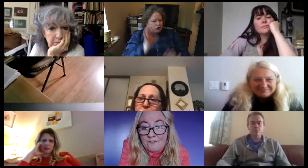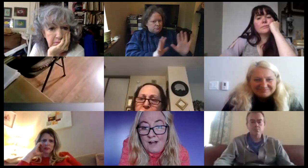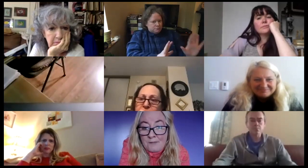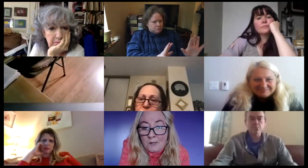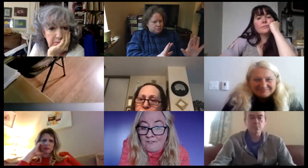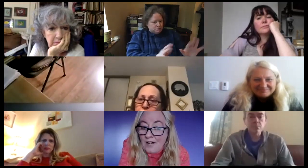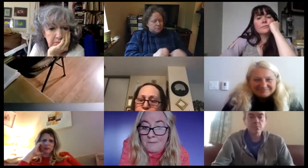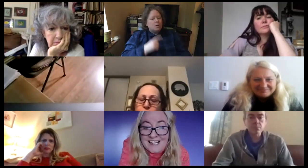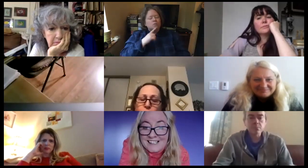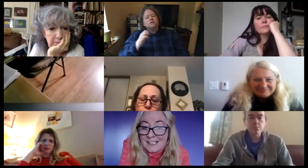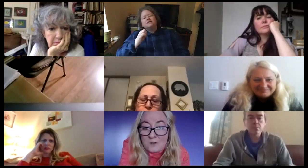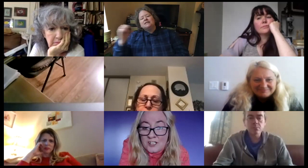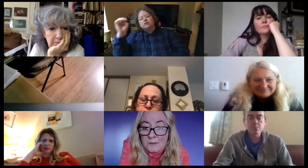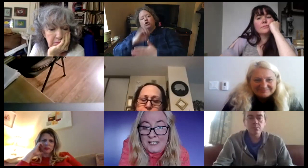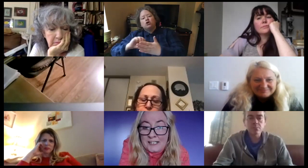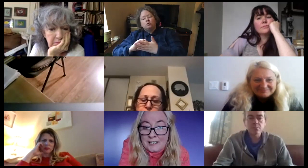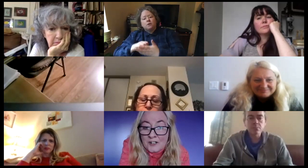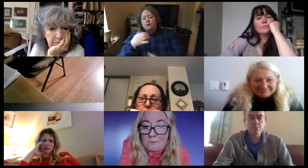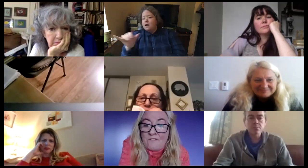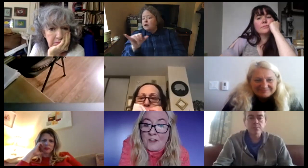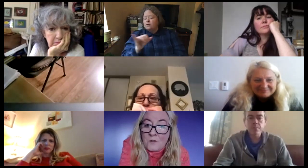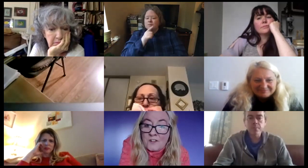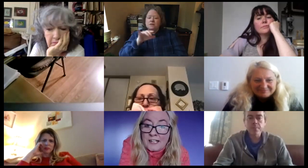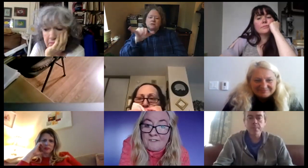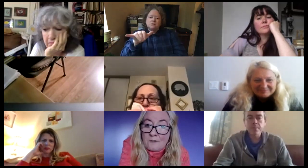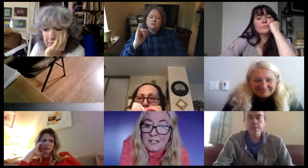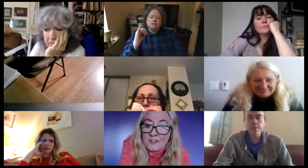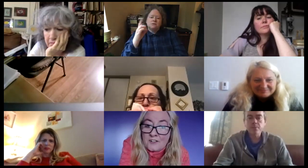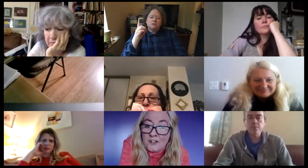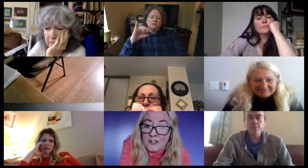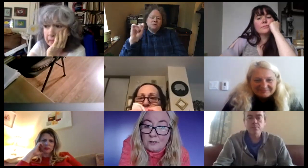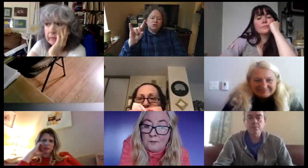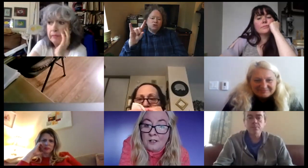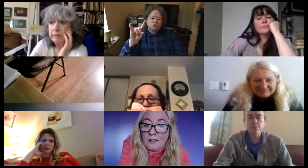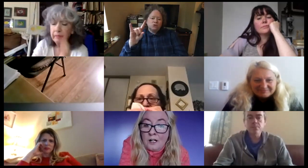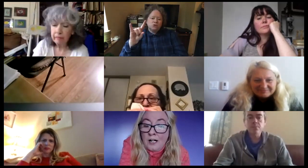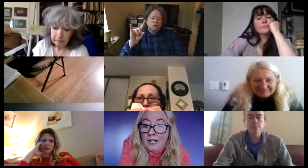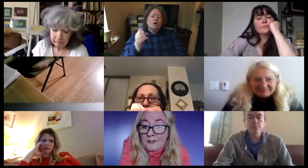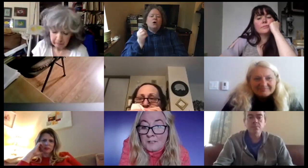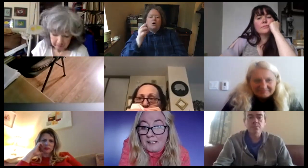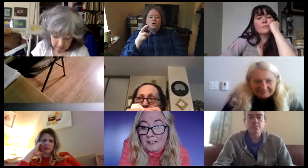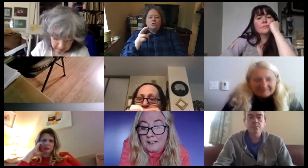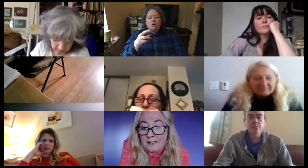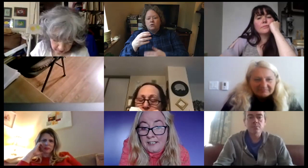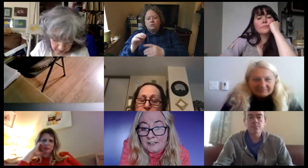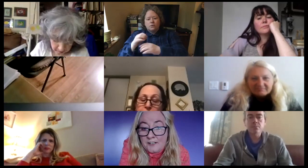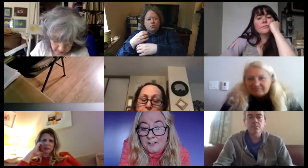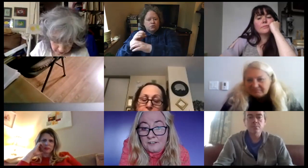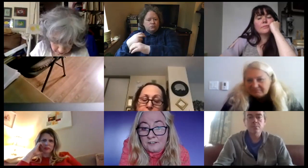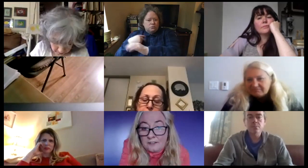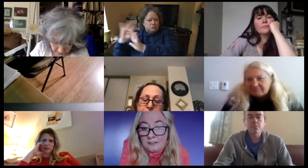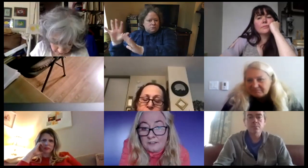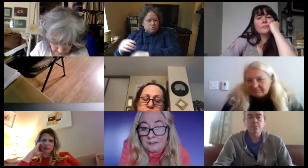Jewish family were fine because they could speak English. But for those that came from Eastern Europe, either speaking Yiddish